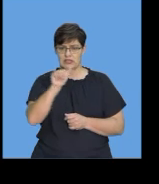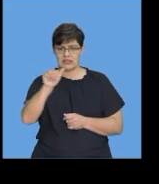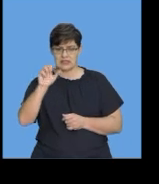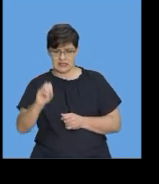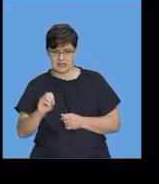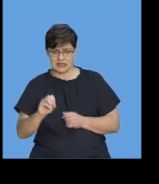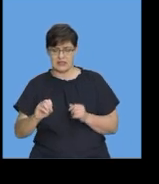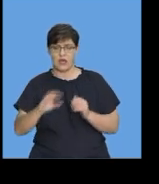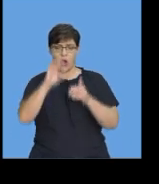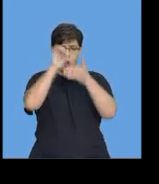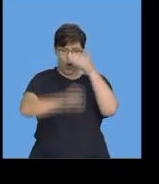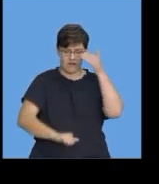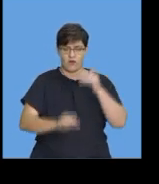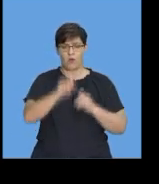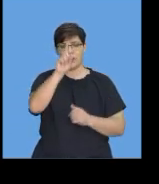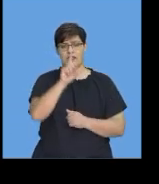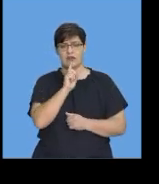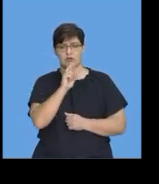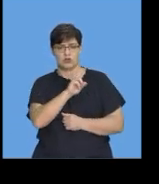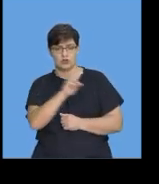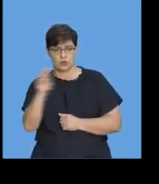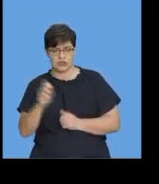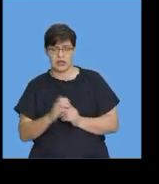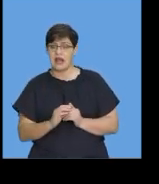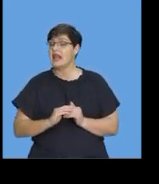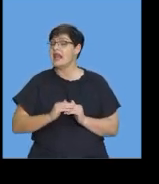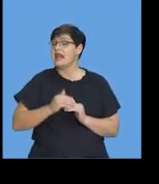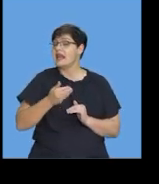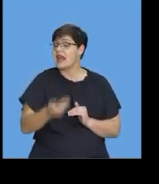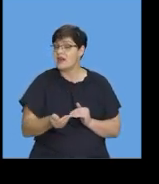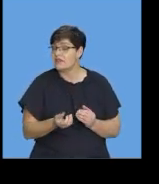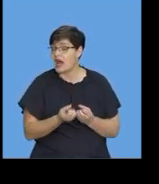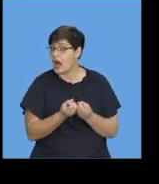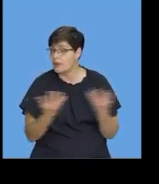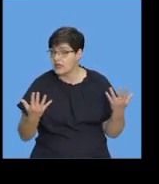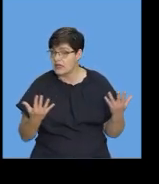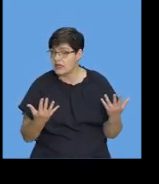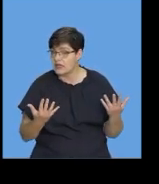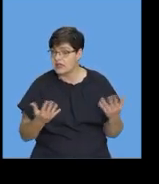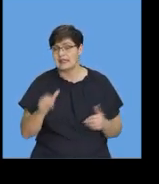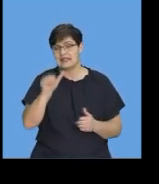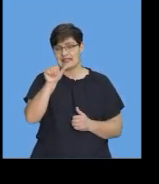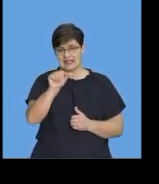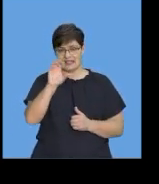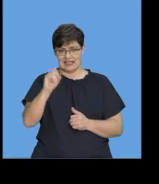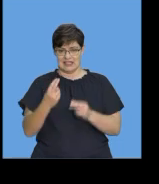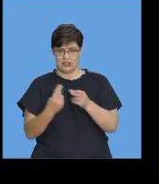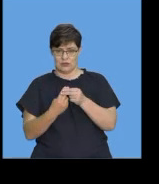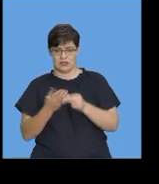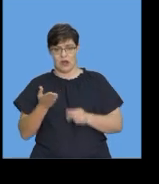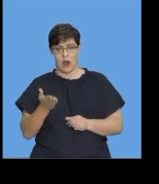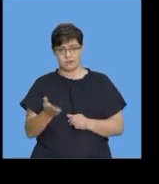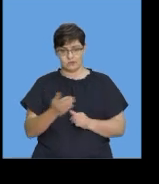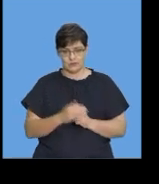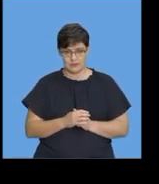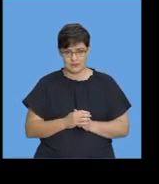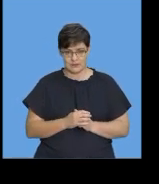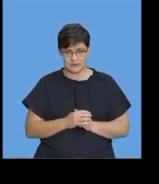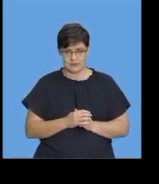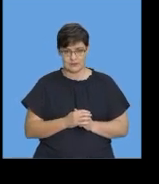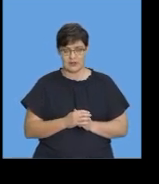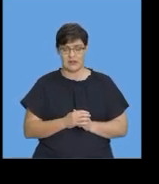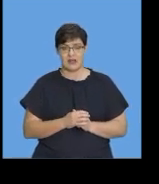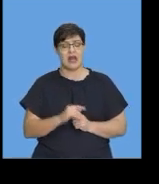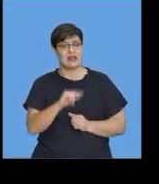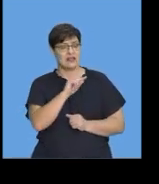1,260 minus the 1,200 will tell you account for 60 units. Therefore, you can clearly